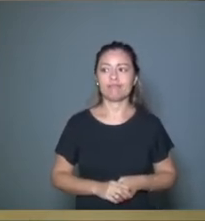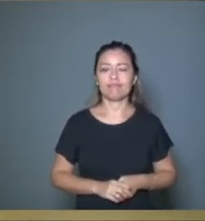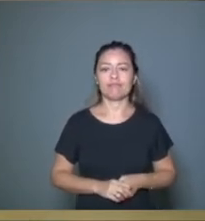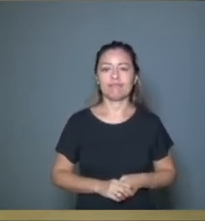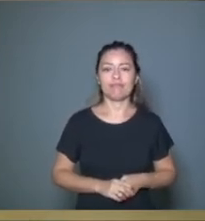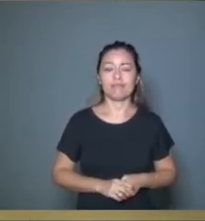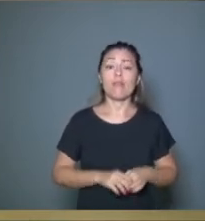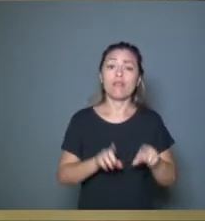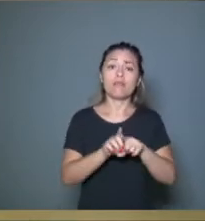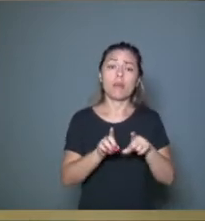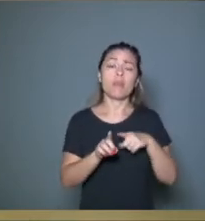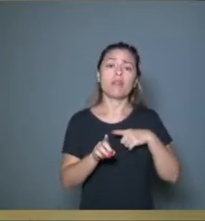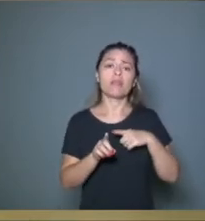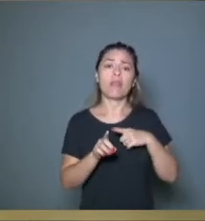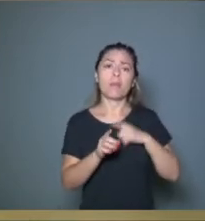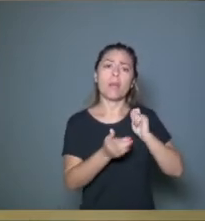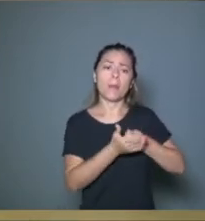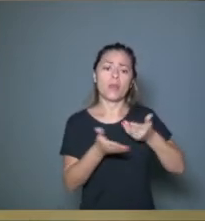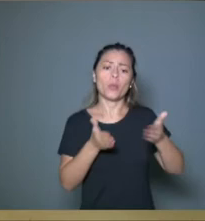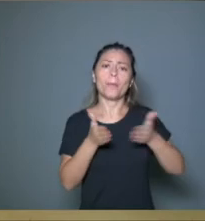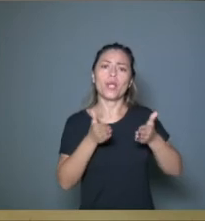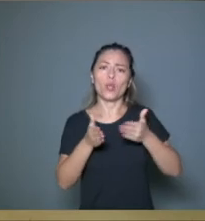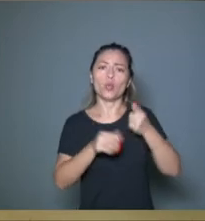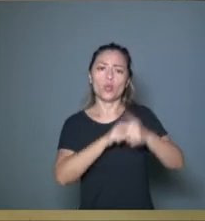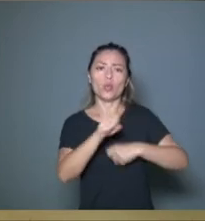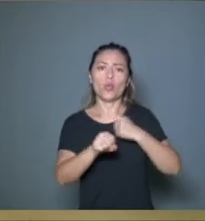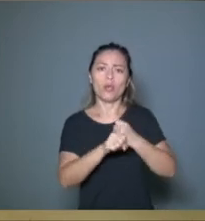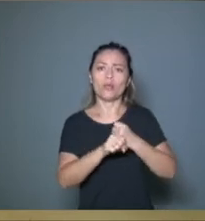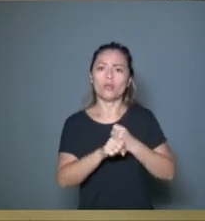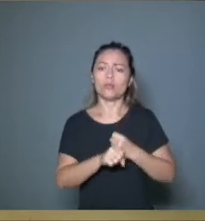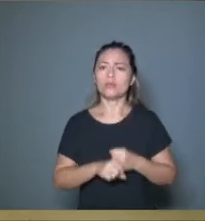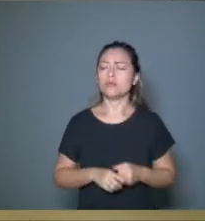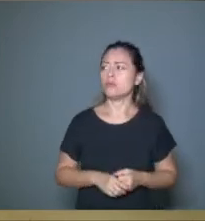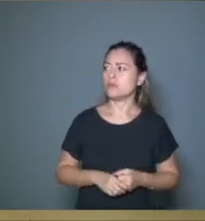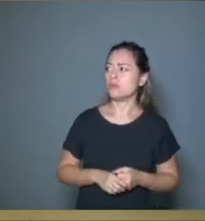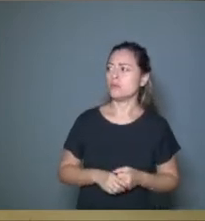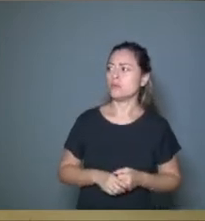the performance in working capital and leases as well. So yeah.